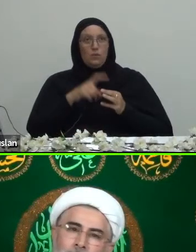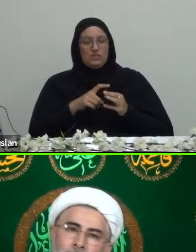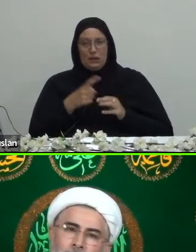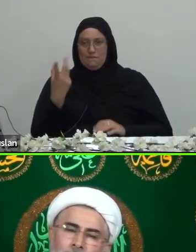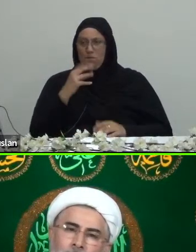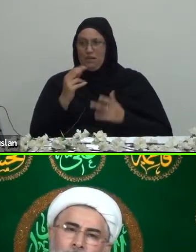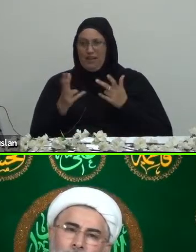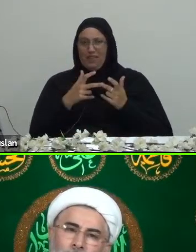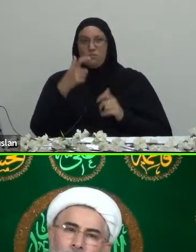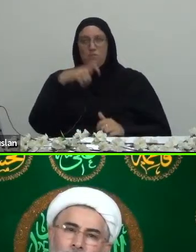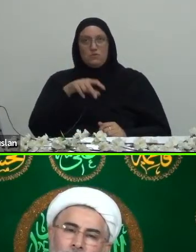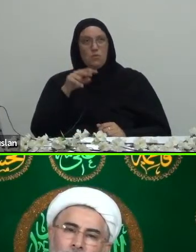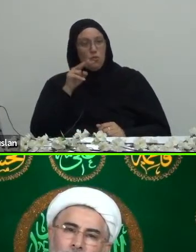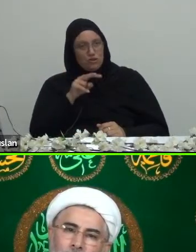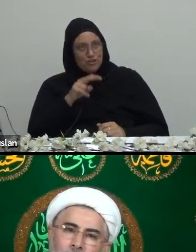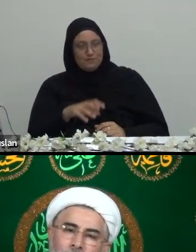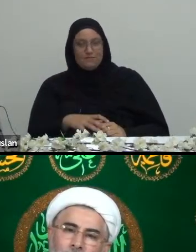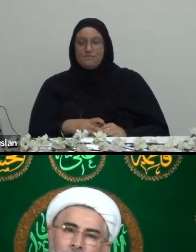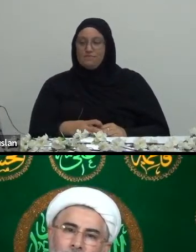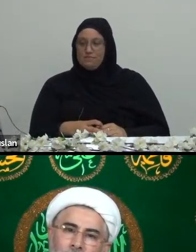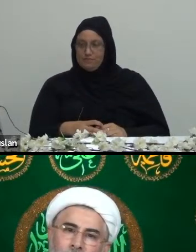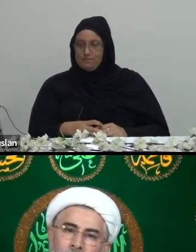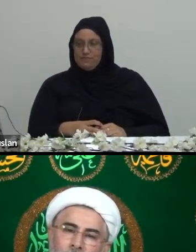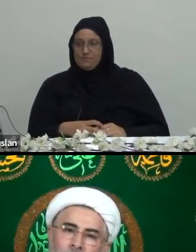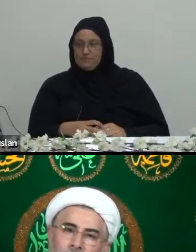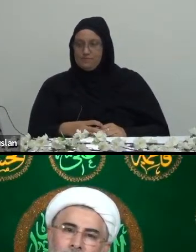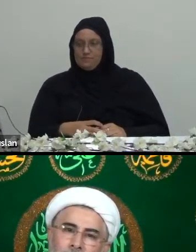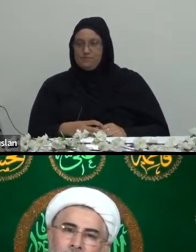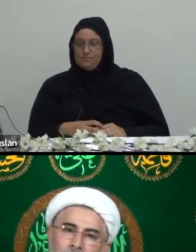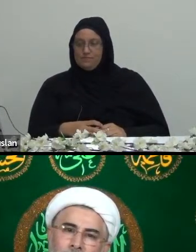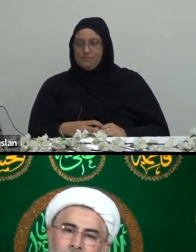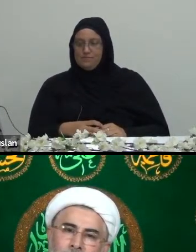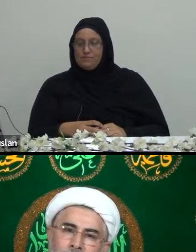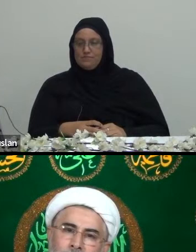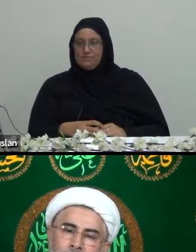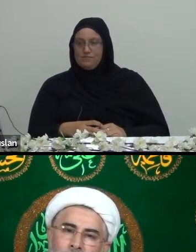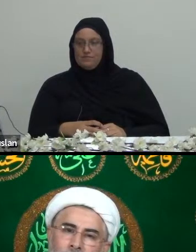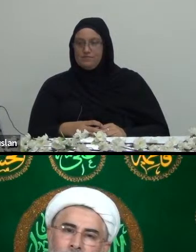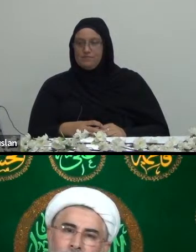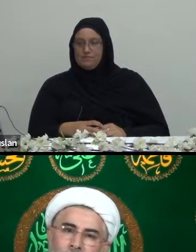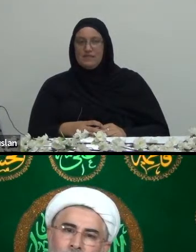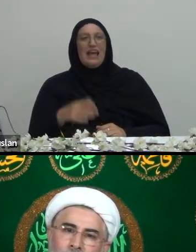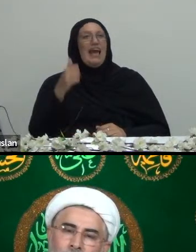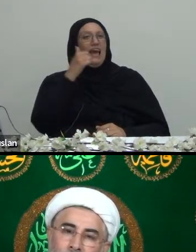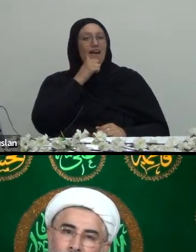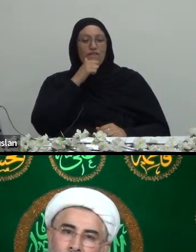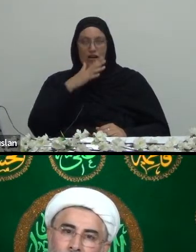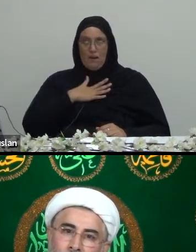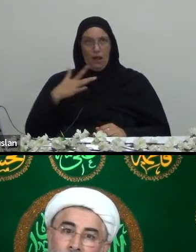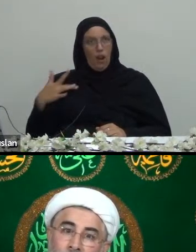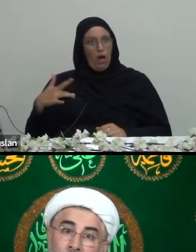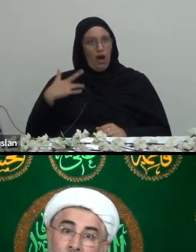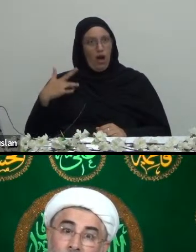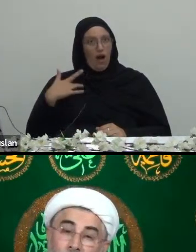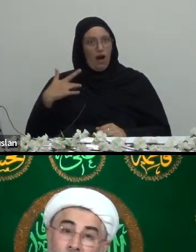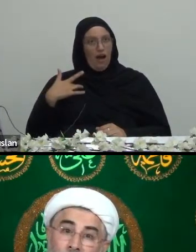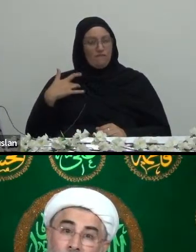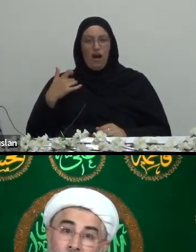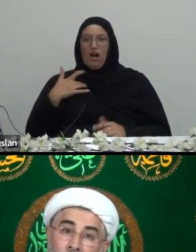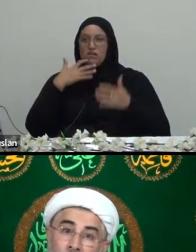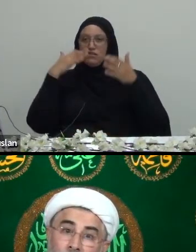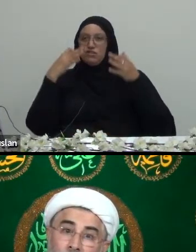you agree on a distribution while you are alive, but have the